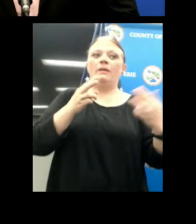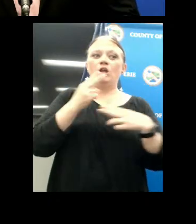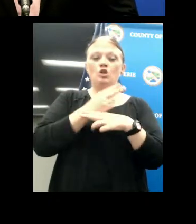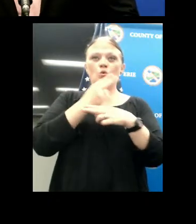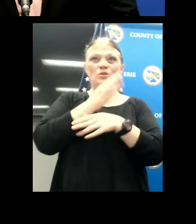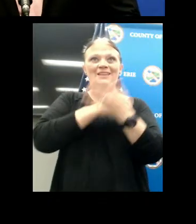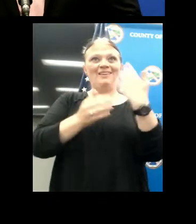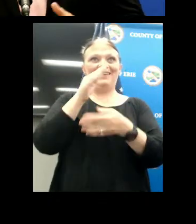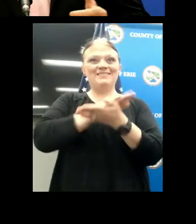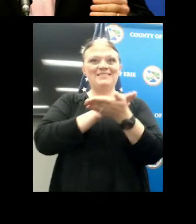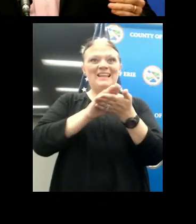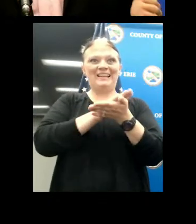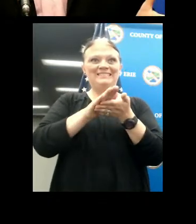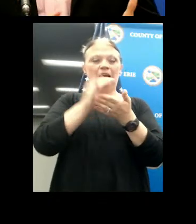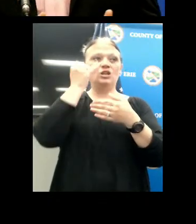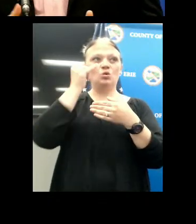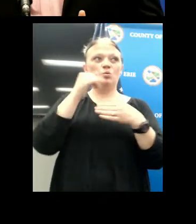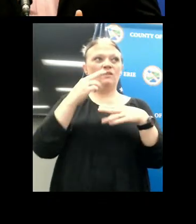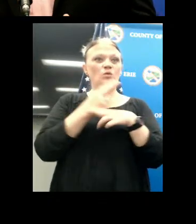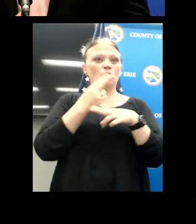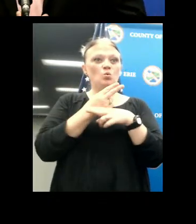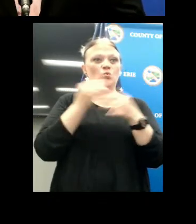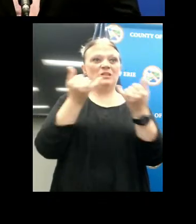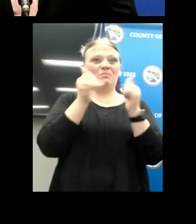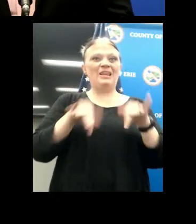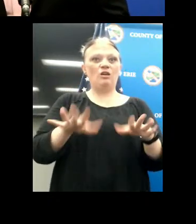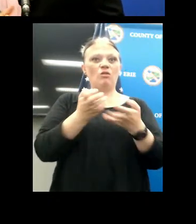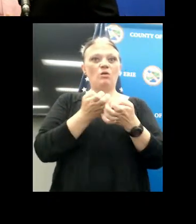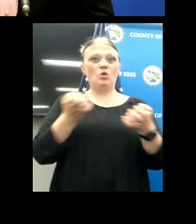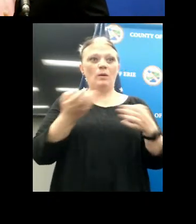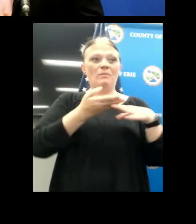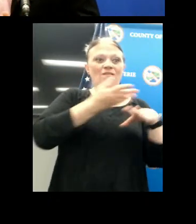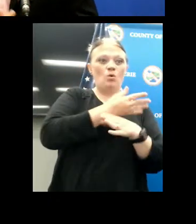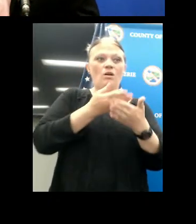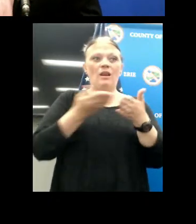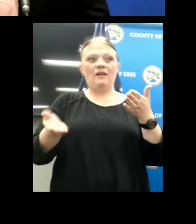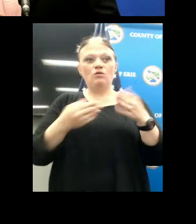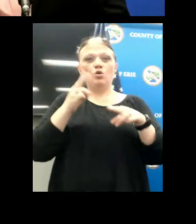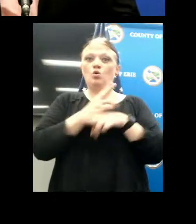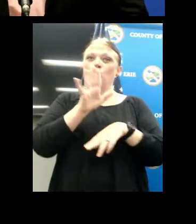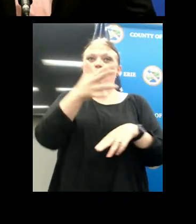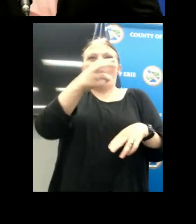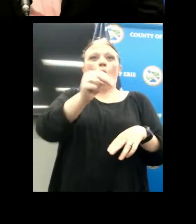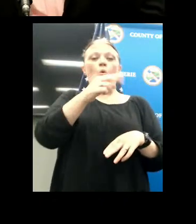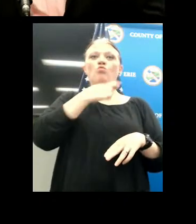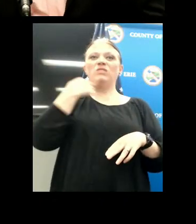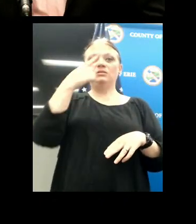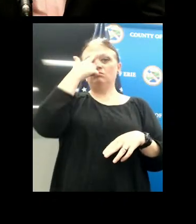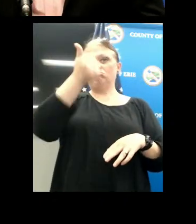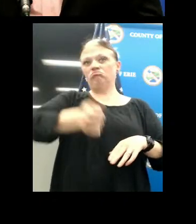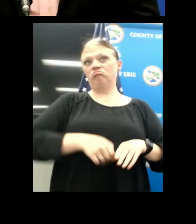using equipment before, during, and after, and of course use at your own risk.